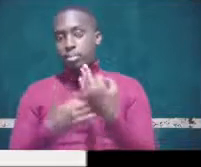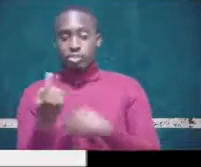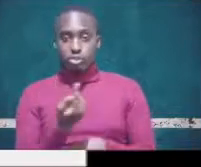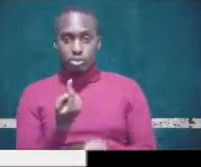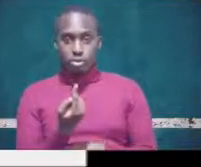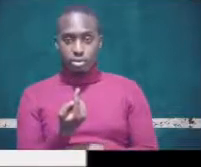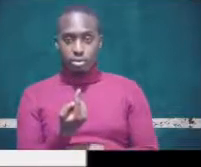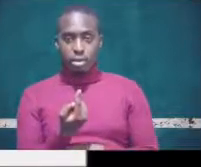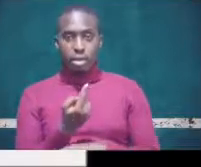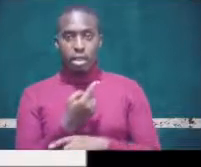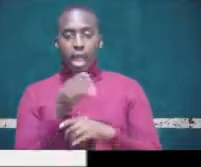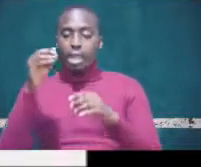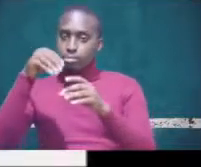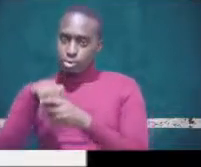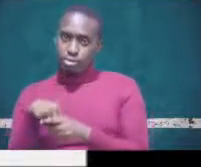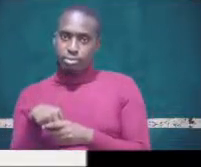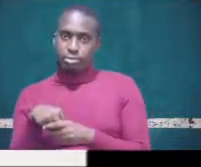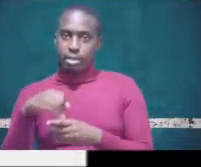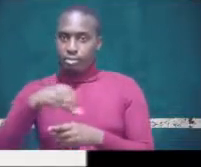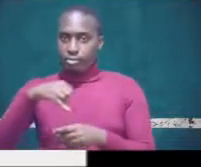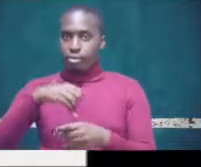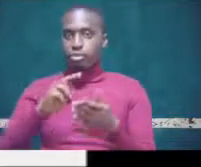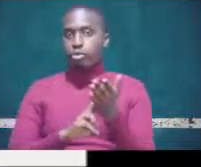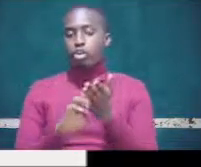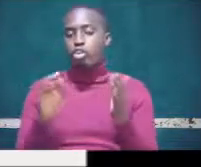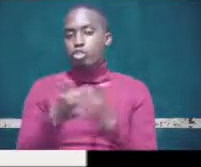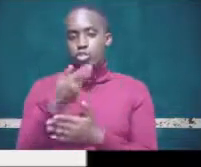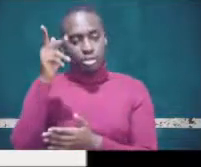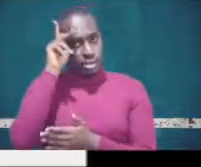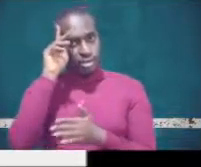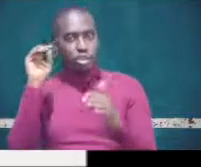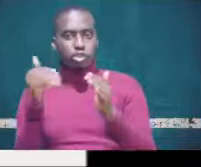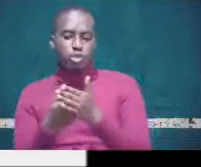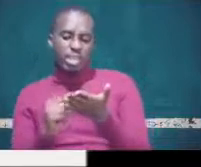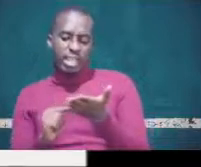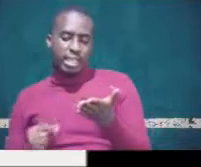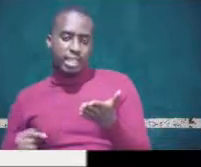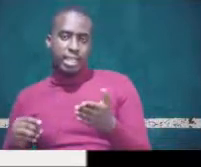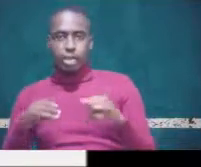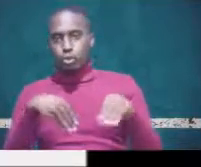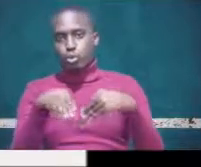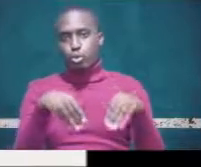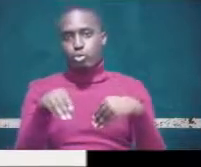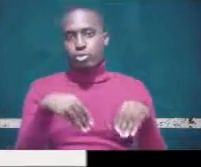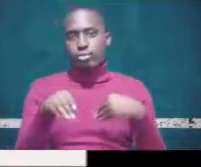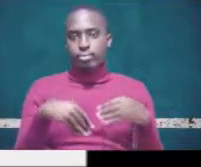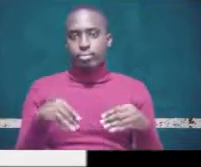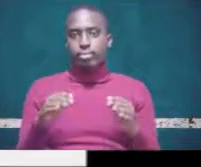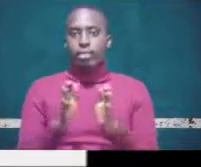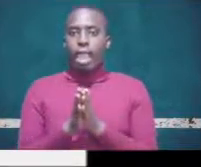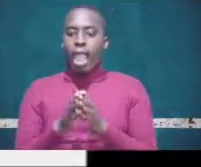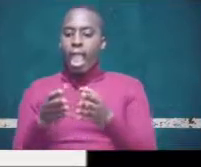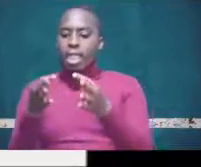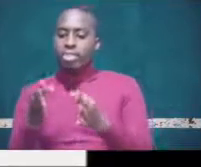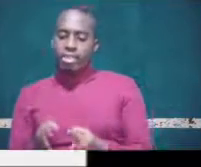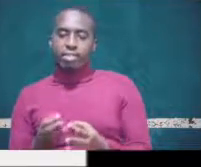only. So it involves use of new skills, new techniques, tools, equipment to serve